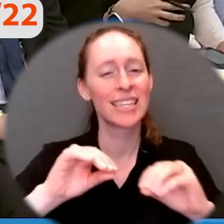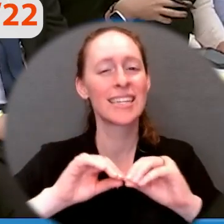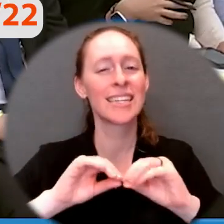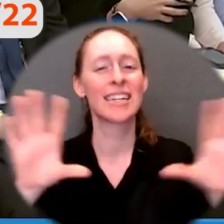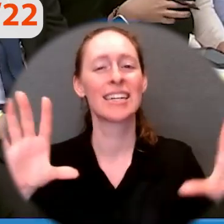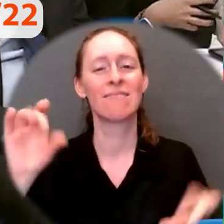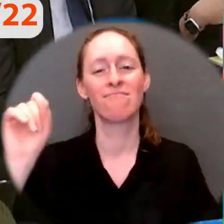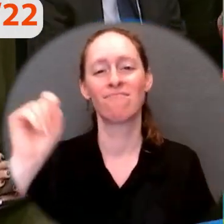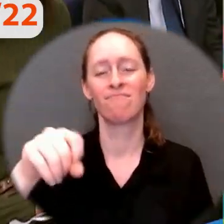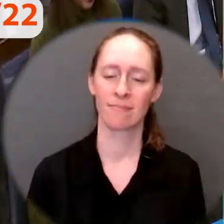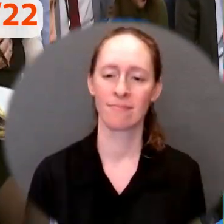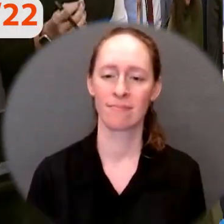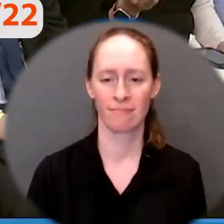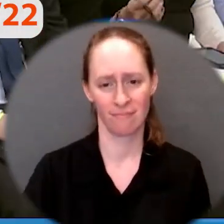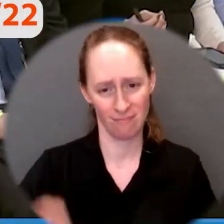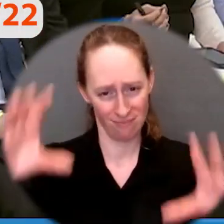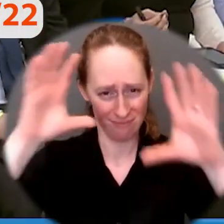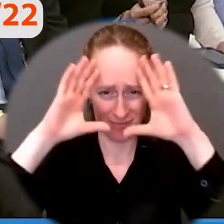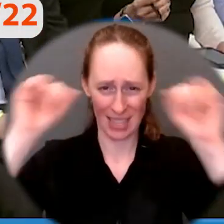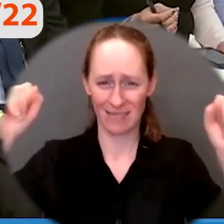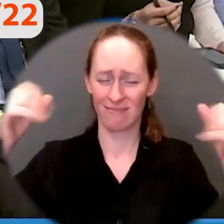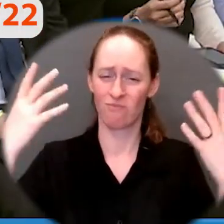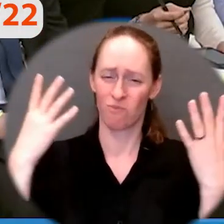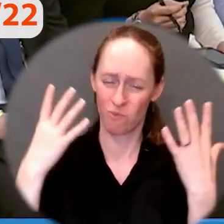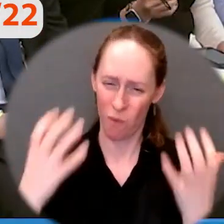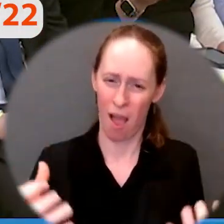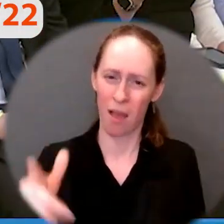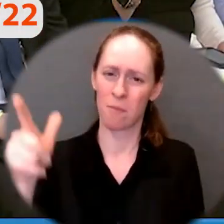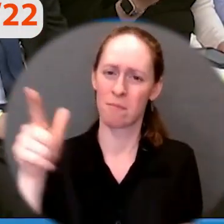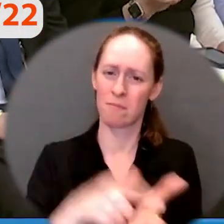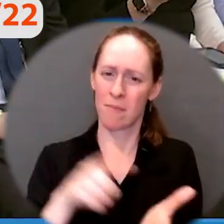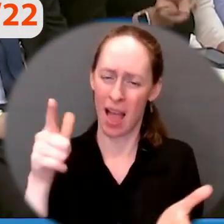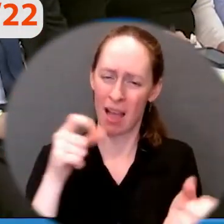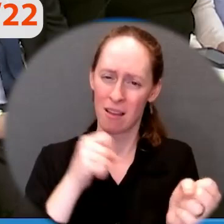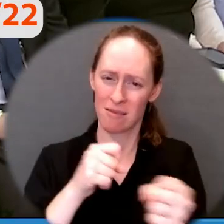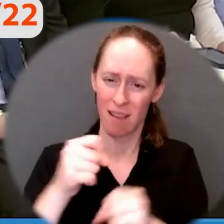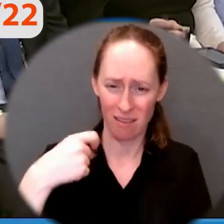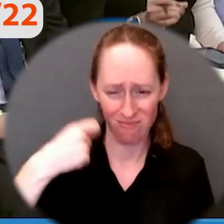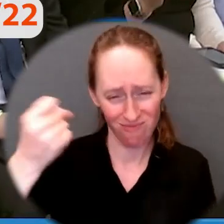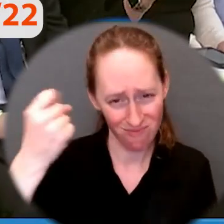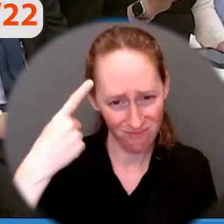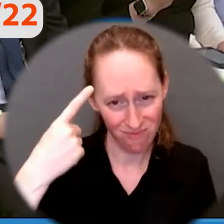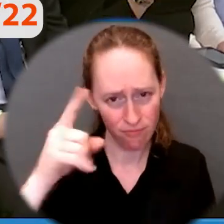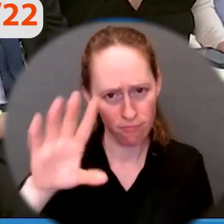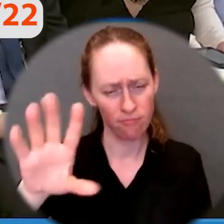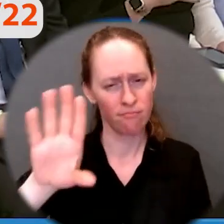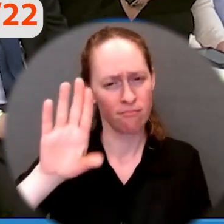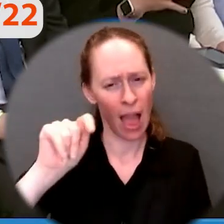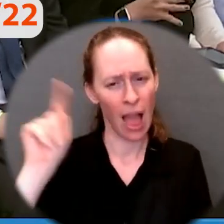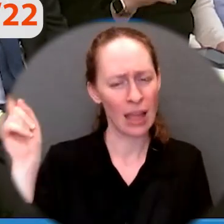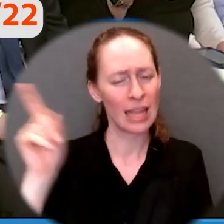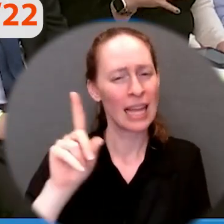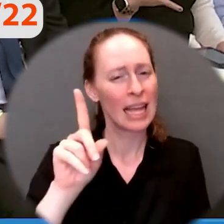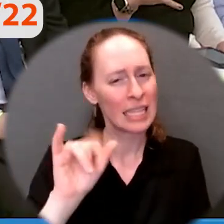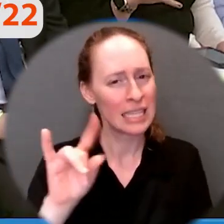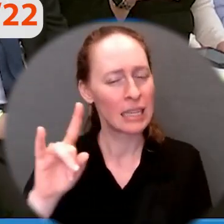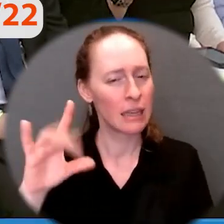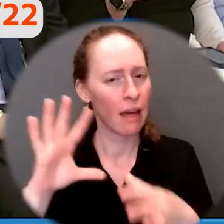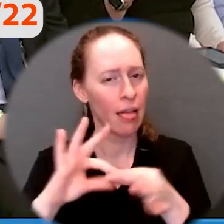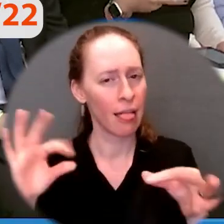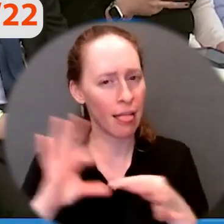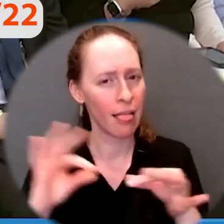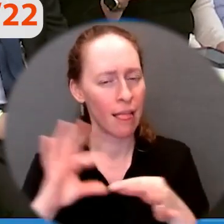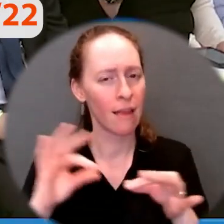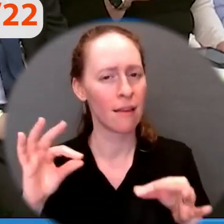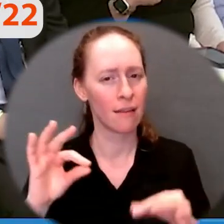will always push for. I think the difference is that he himself went a step further and said, in response to whether that